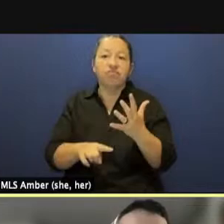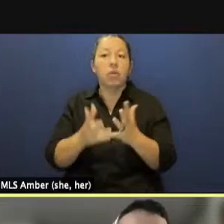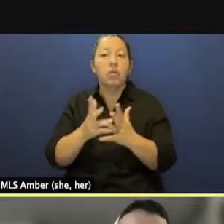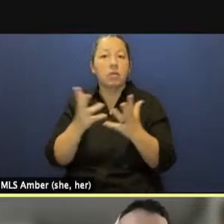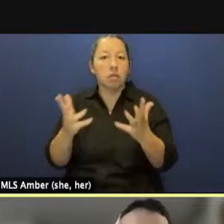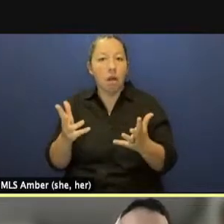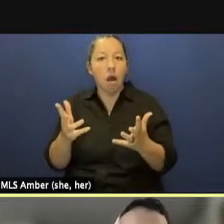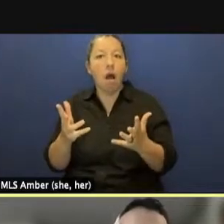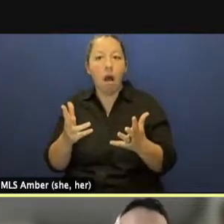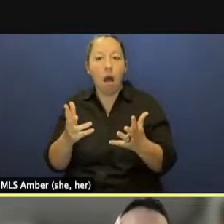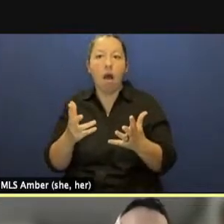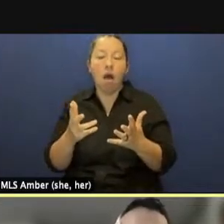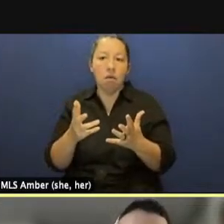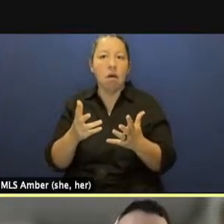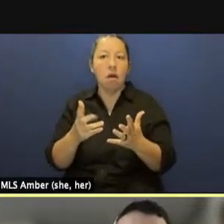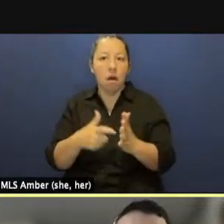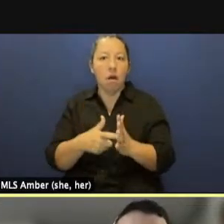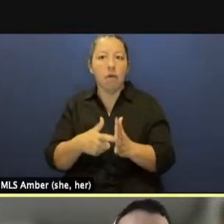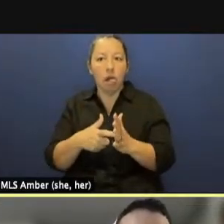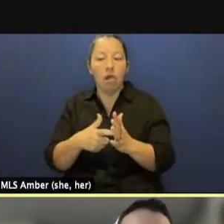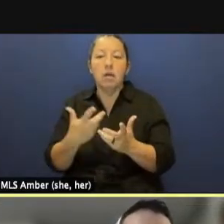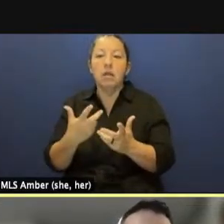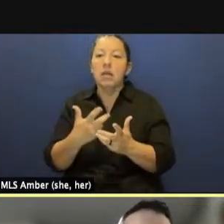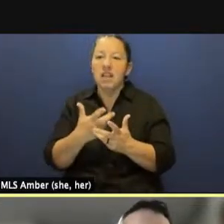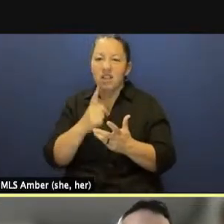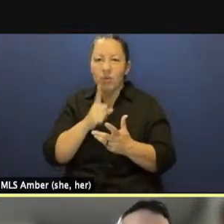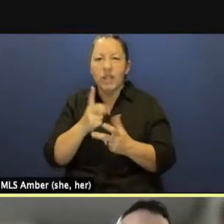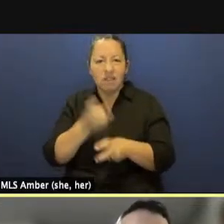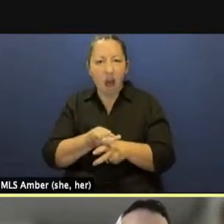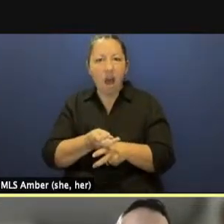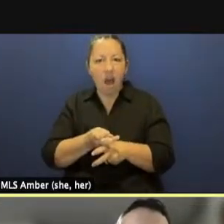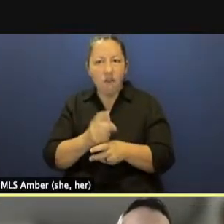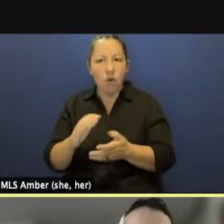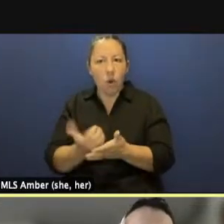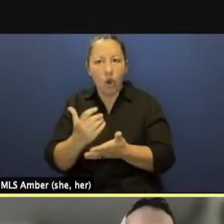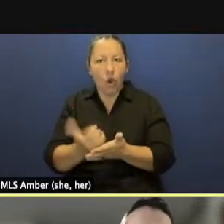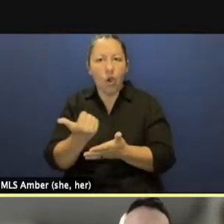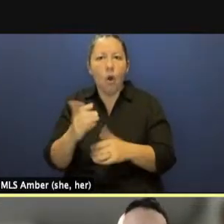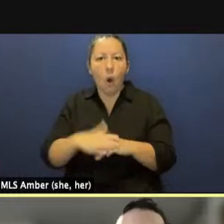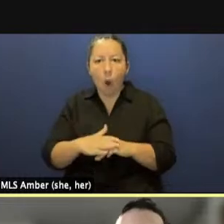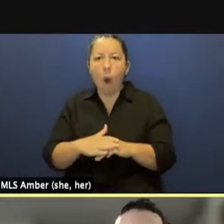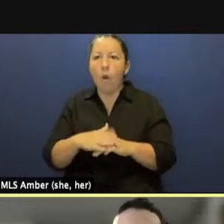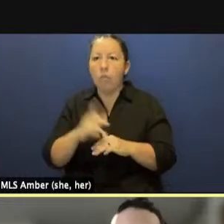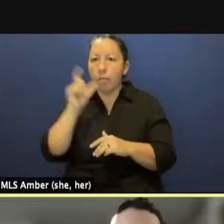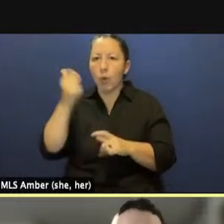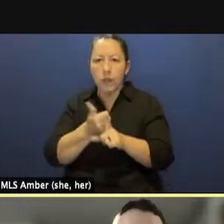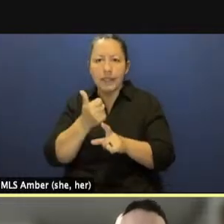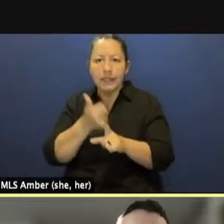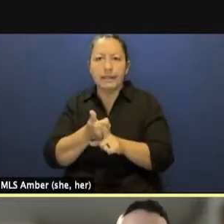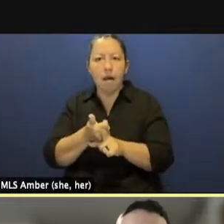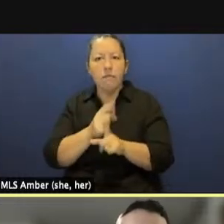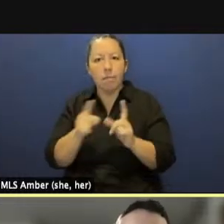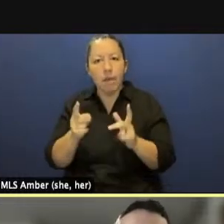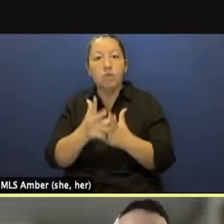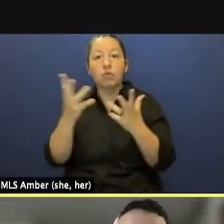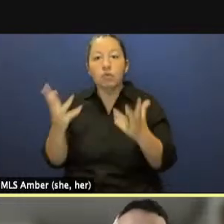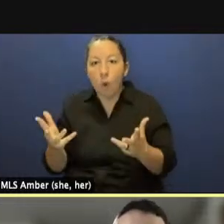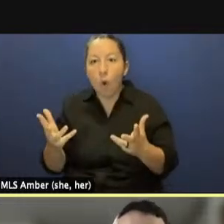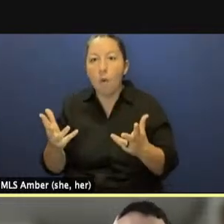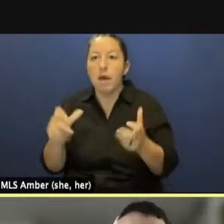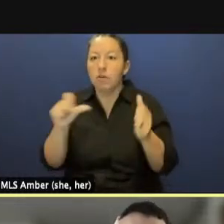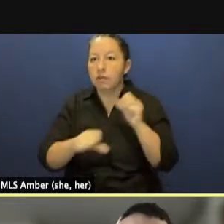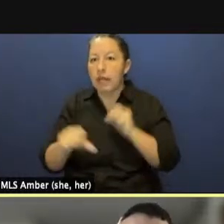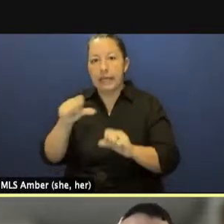do on the moon. So maybe is there an experiment we could do or some science that can be done at this step so we can learn something to do better in the